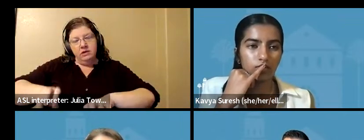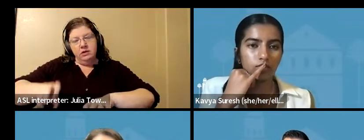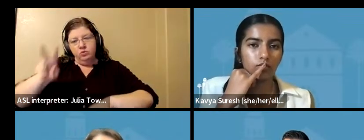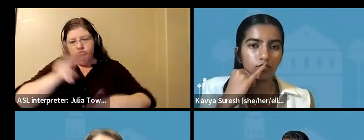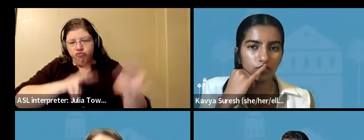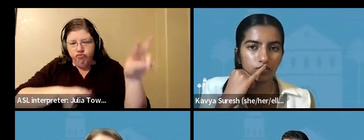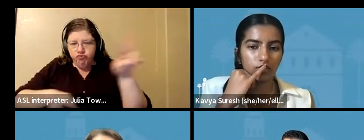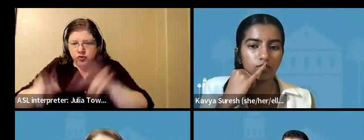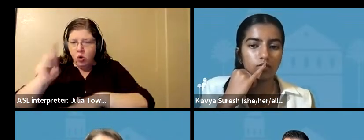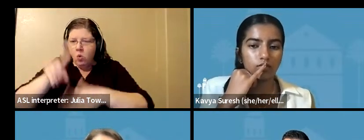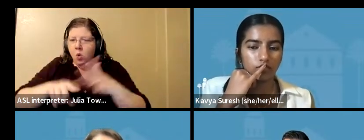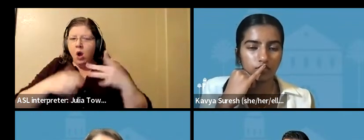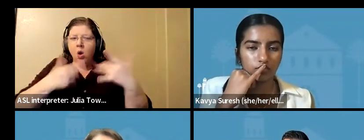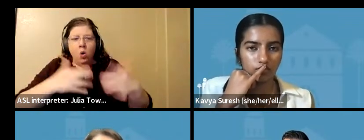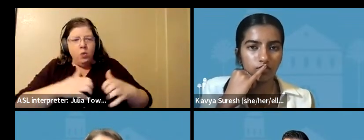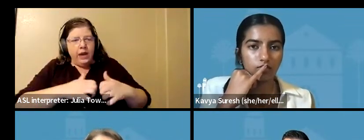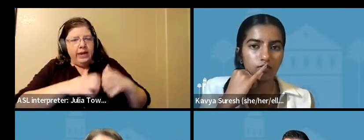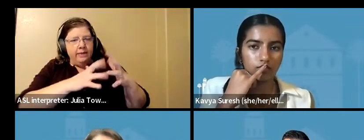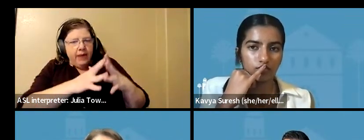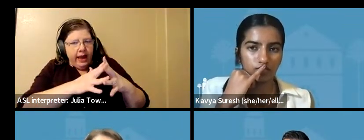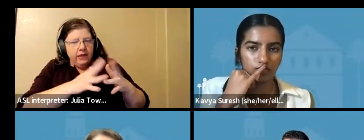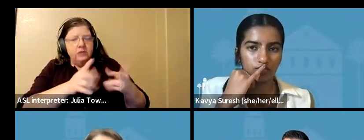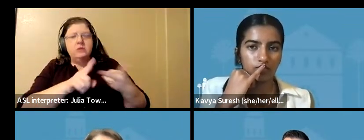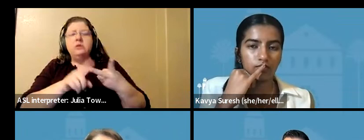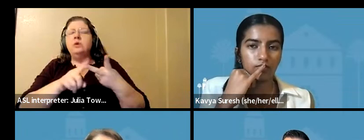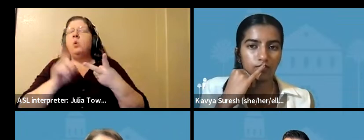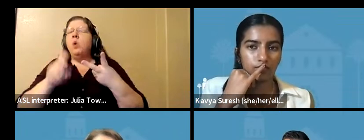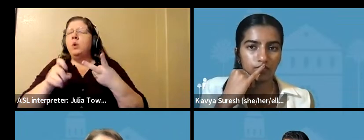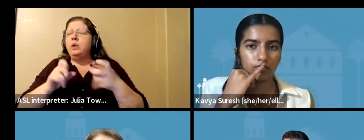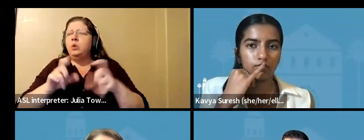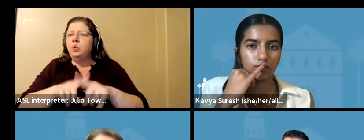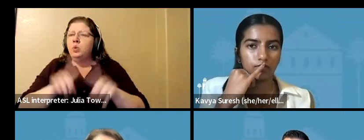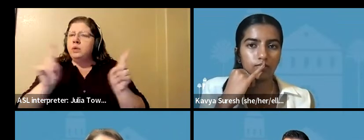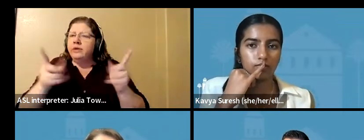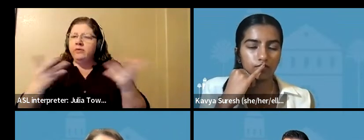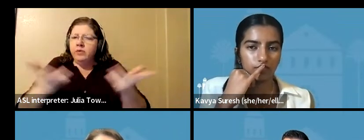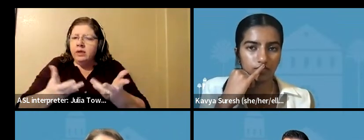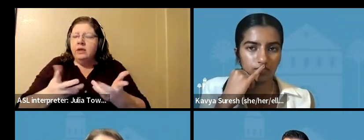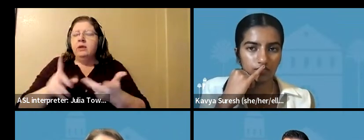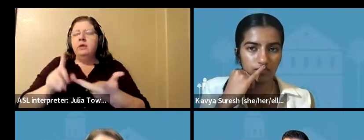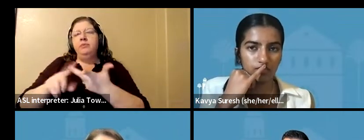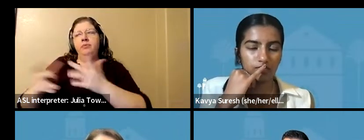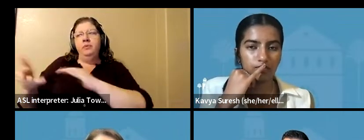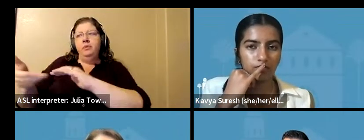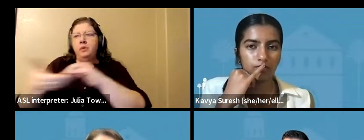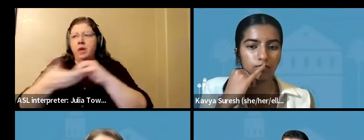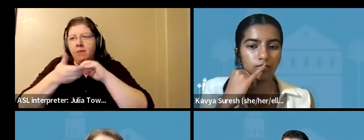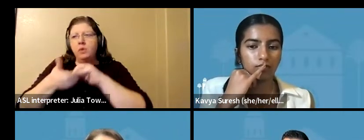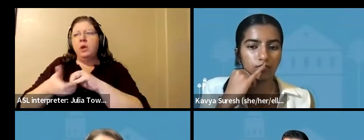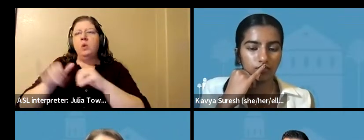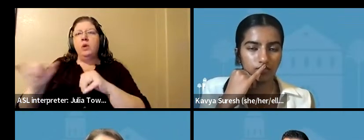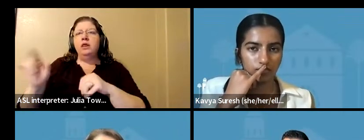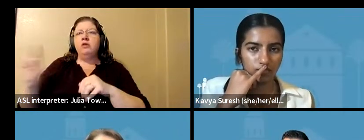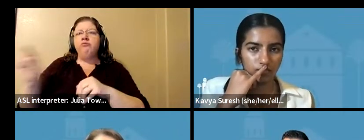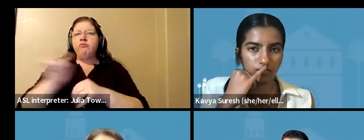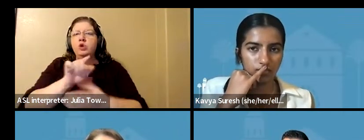what's in place and what we need to do different, and also collaborating with the sites